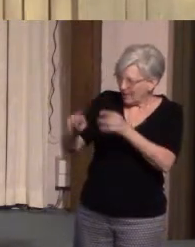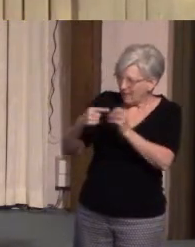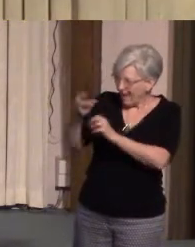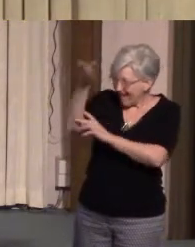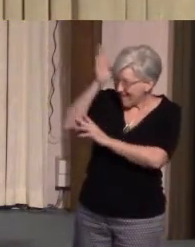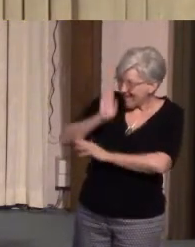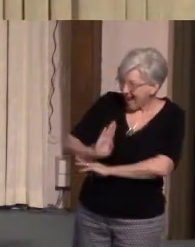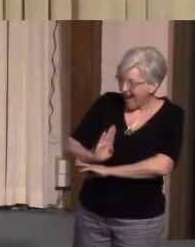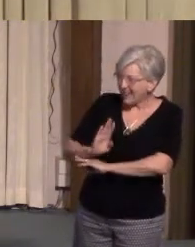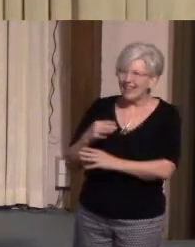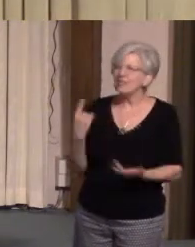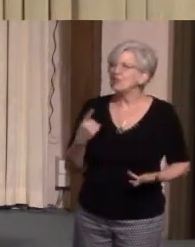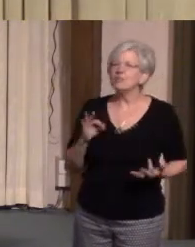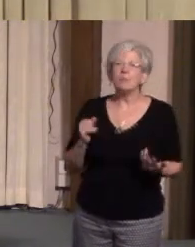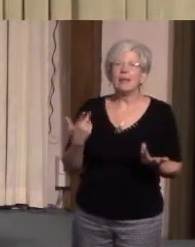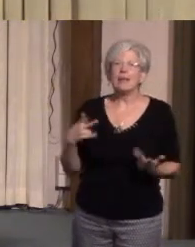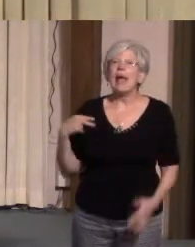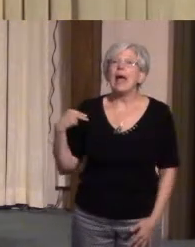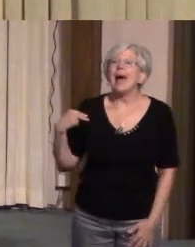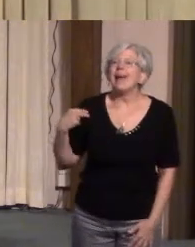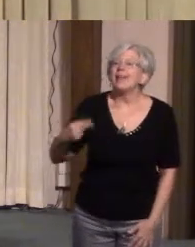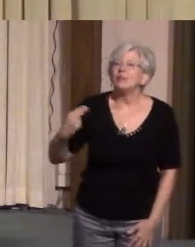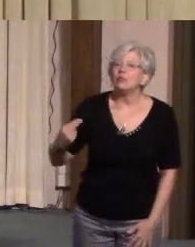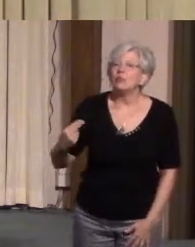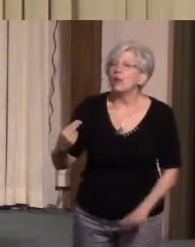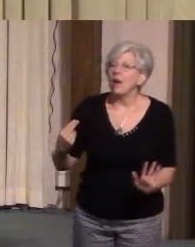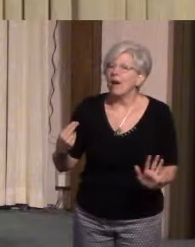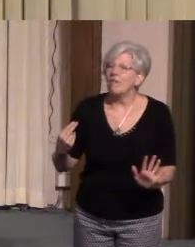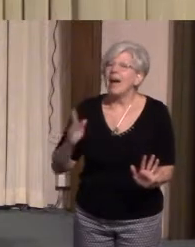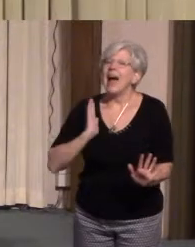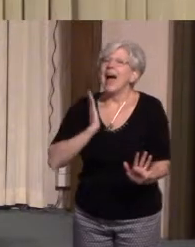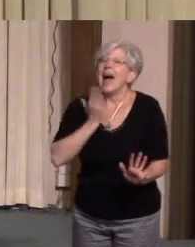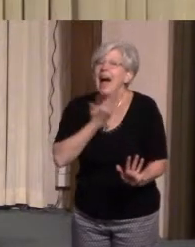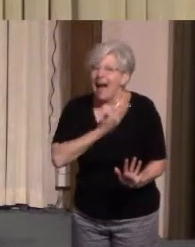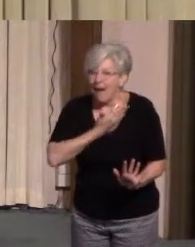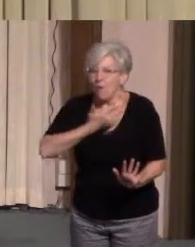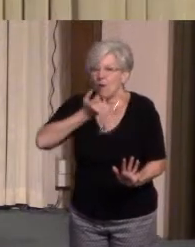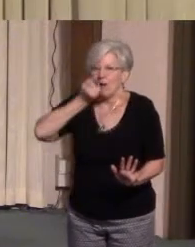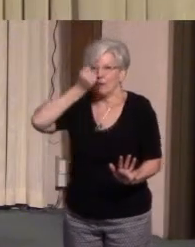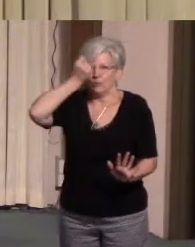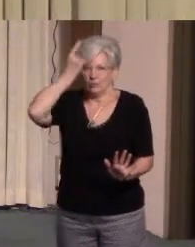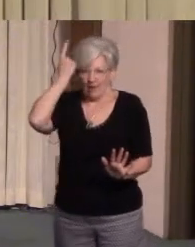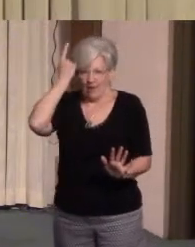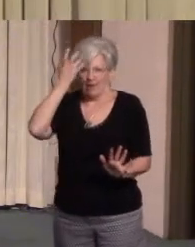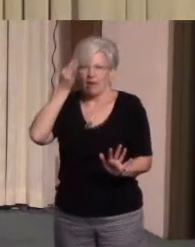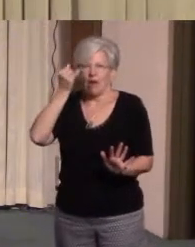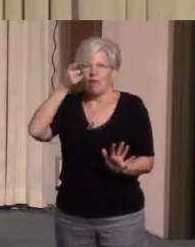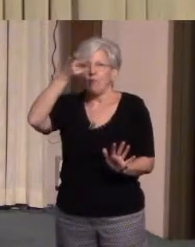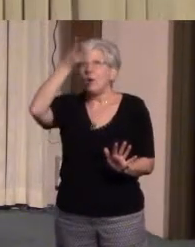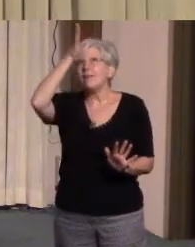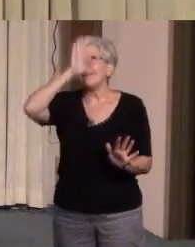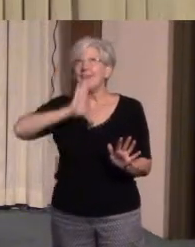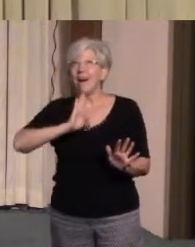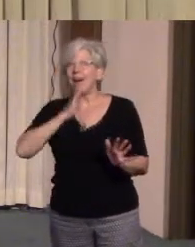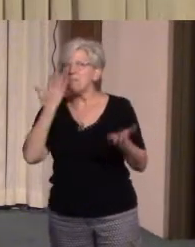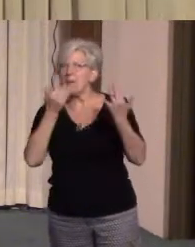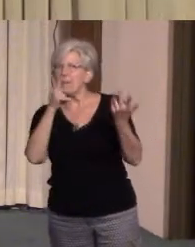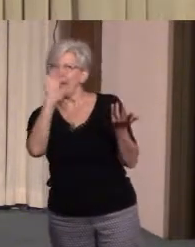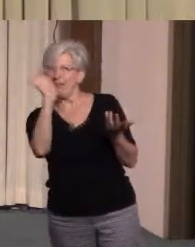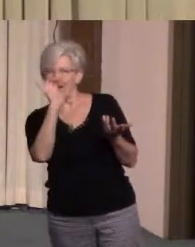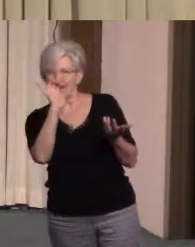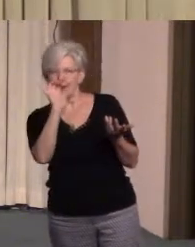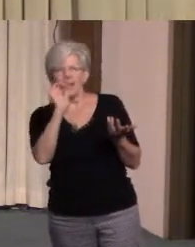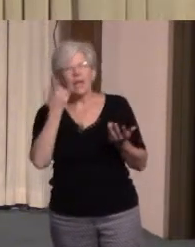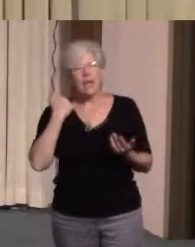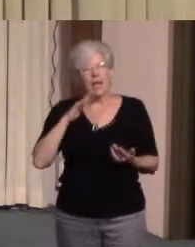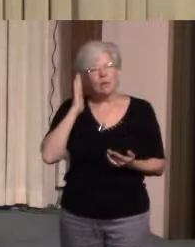at those stories about God as simply being kind of a history of our understanding